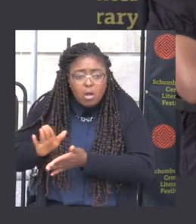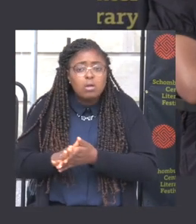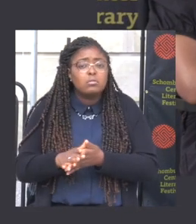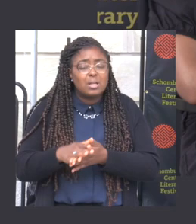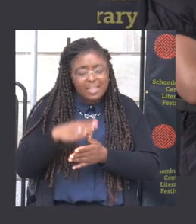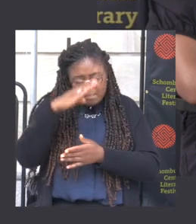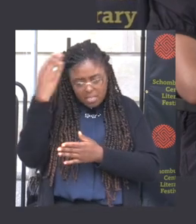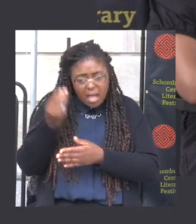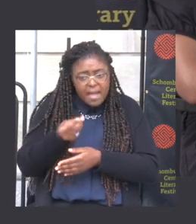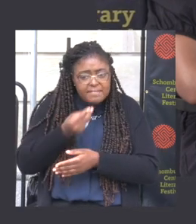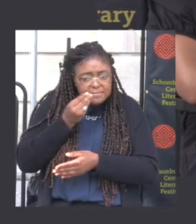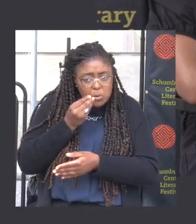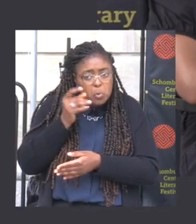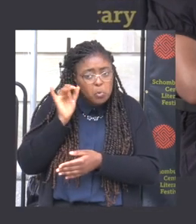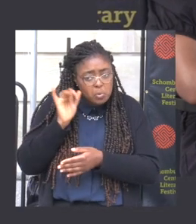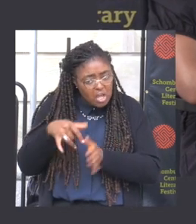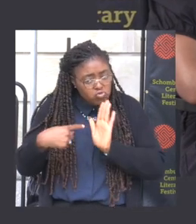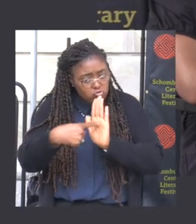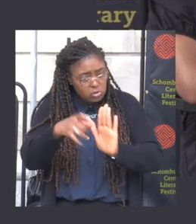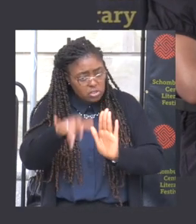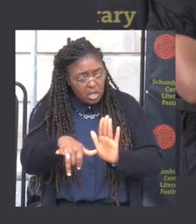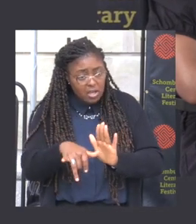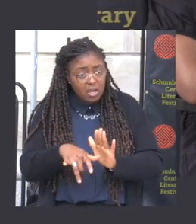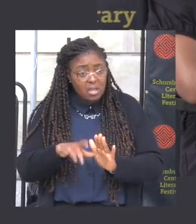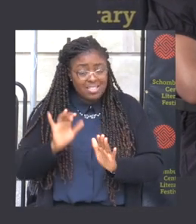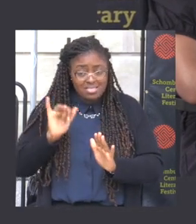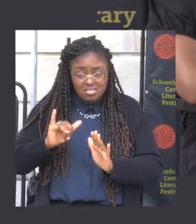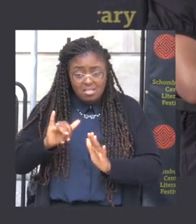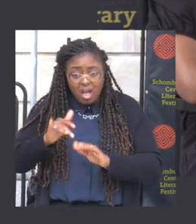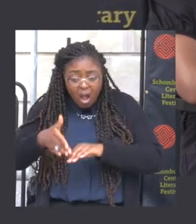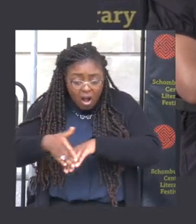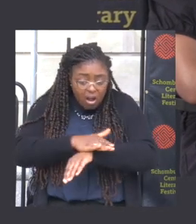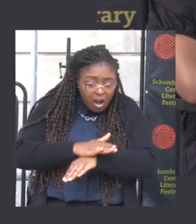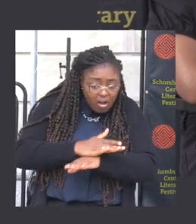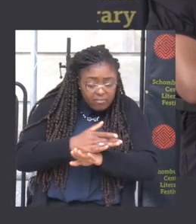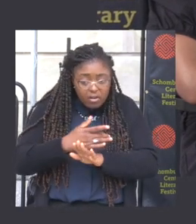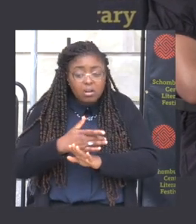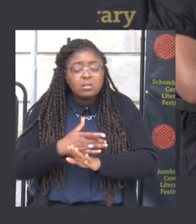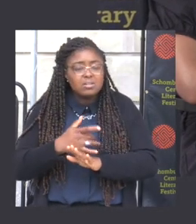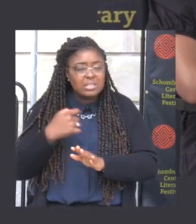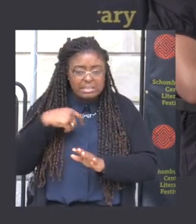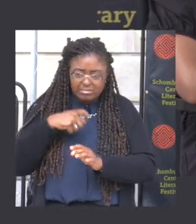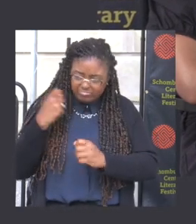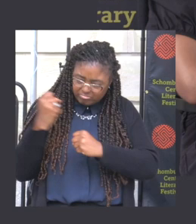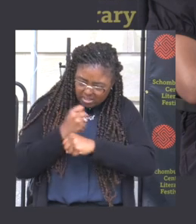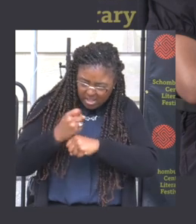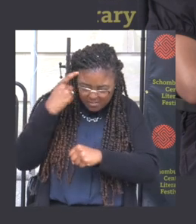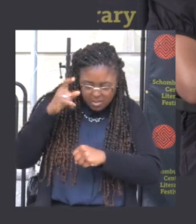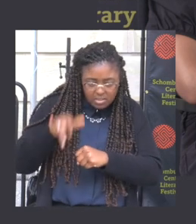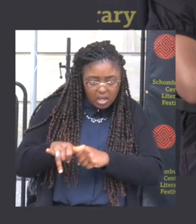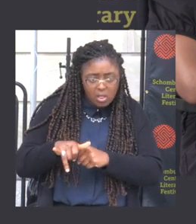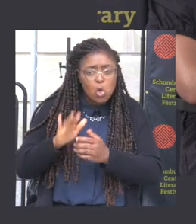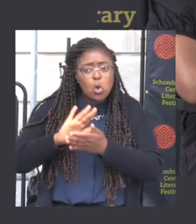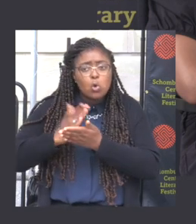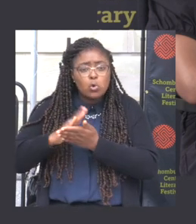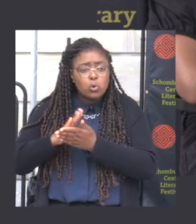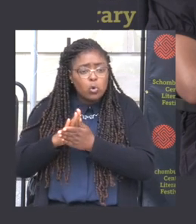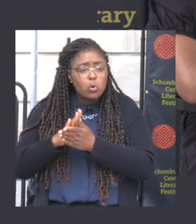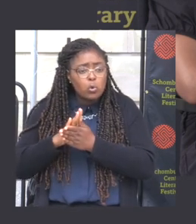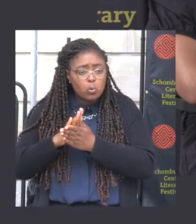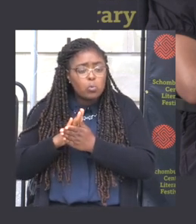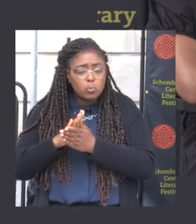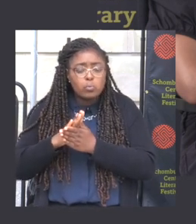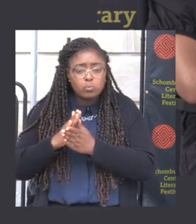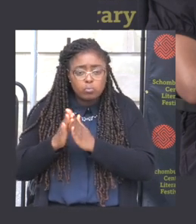for that cover. The cookbook industry is so set on the like traditional models and the way that they do things. They wanted us to have like